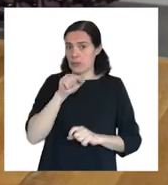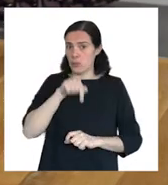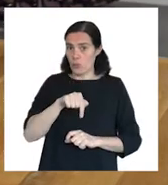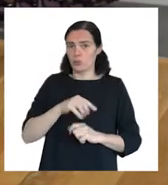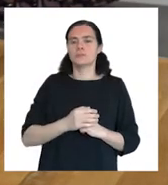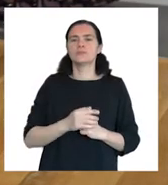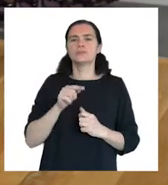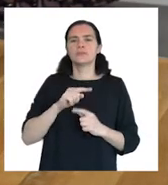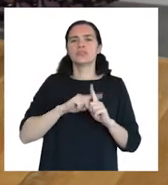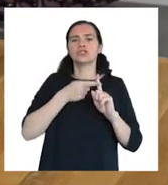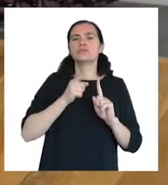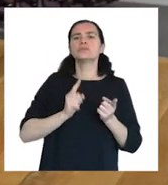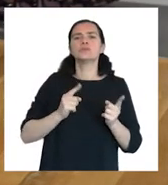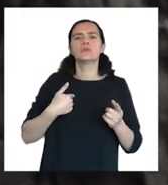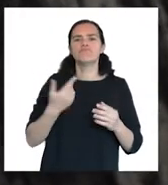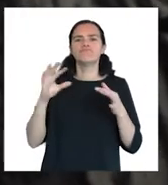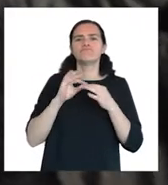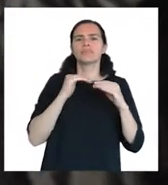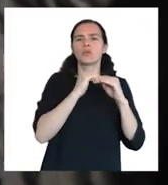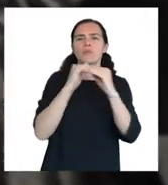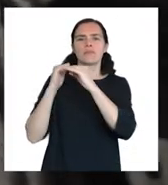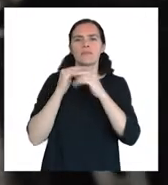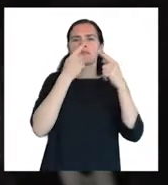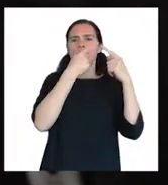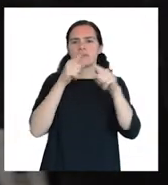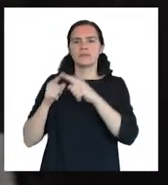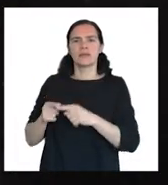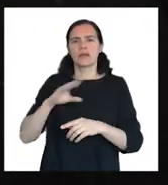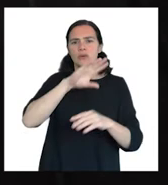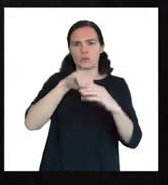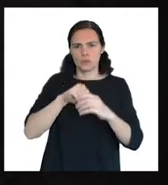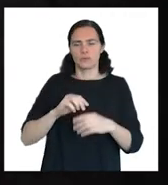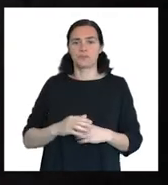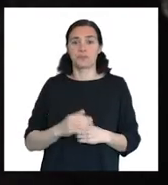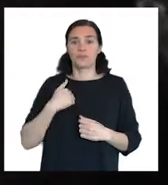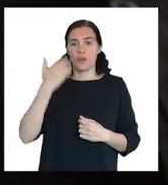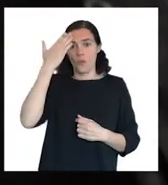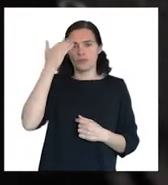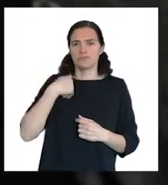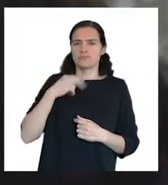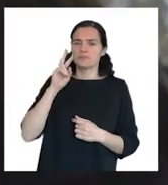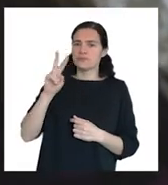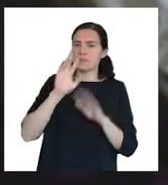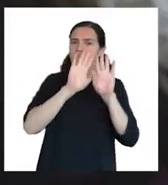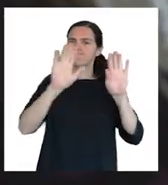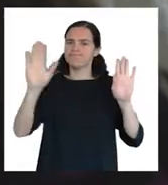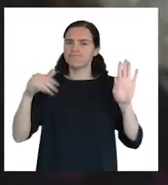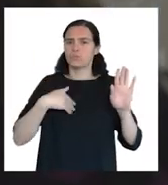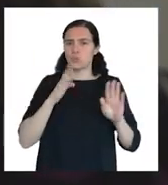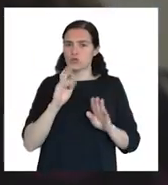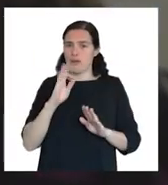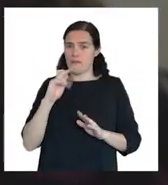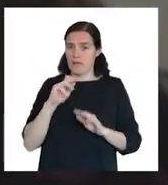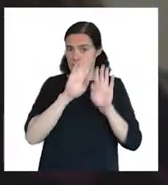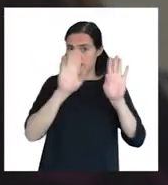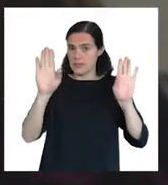day this year is about equality, diversity and inclusion. And I think looking at this exhibition by